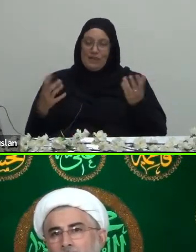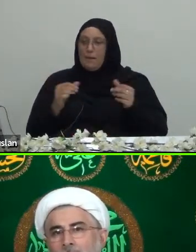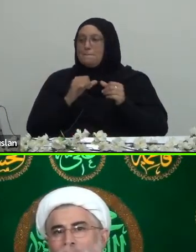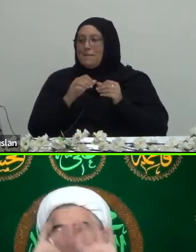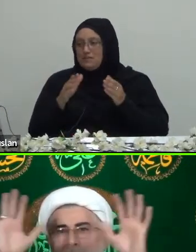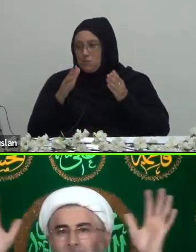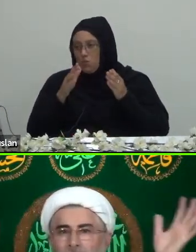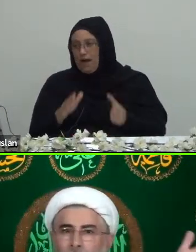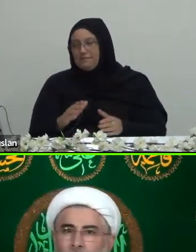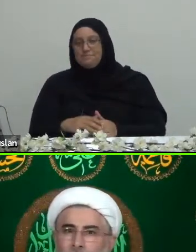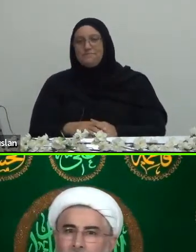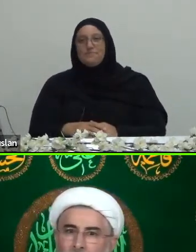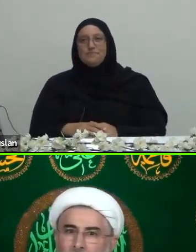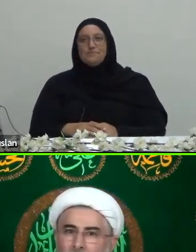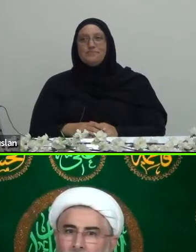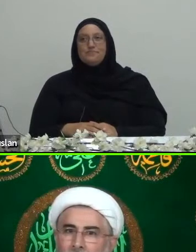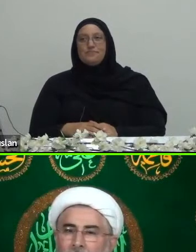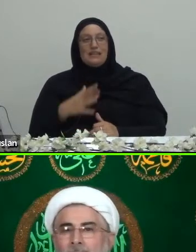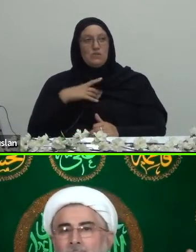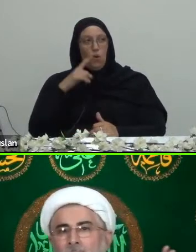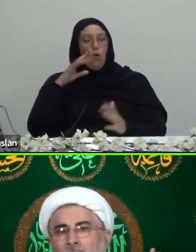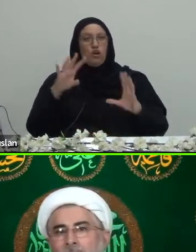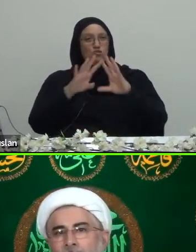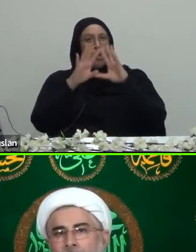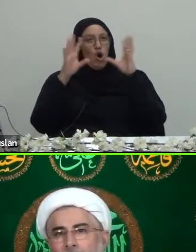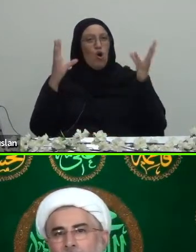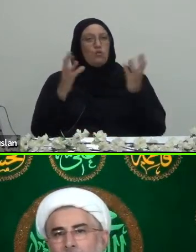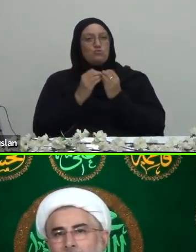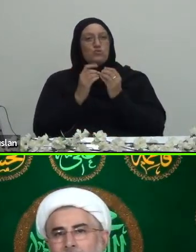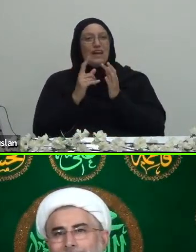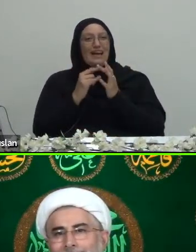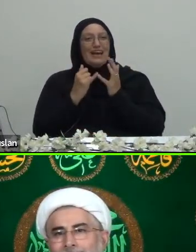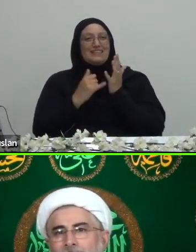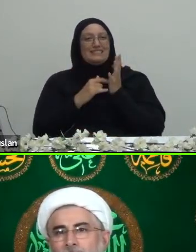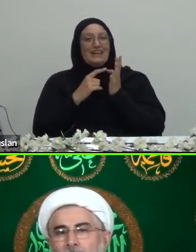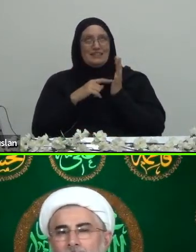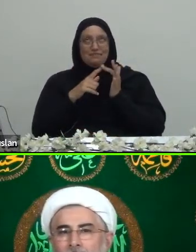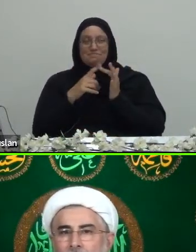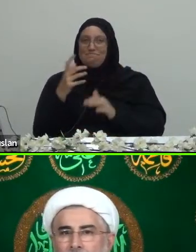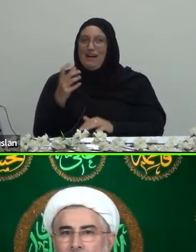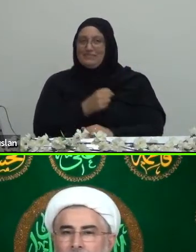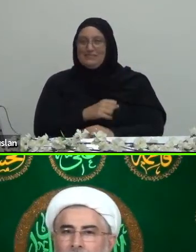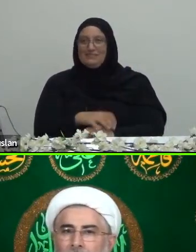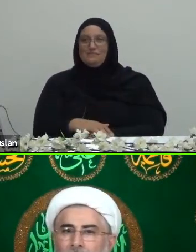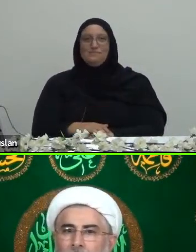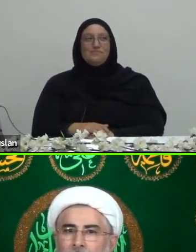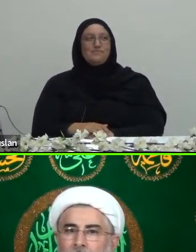depends because we have to look at the total estate again. If that is not